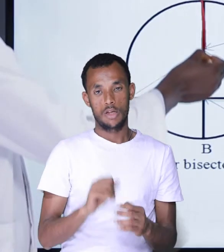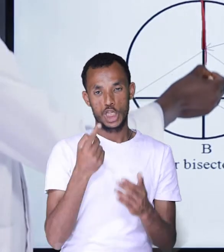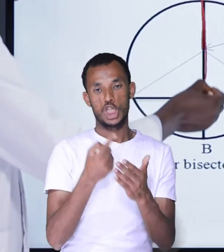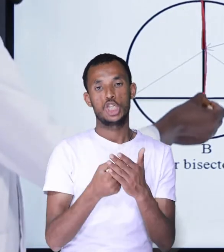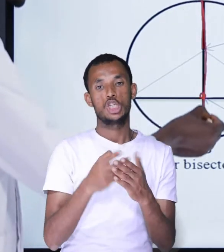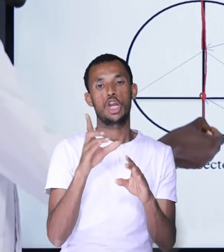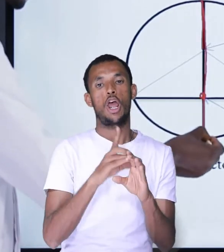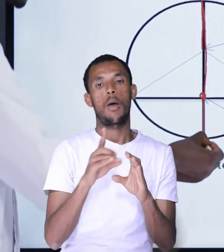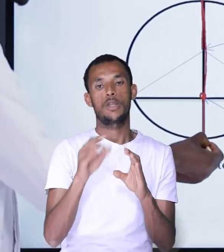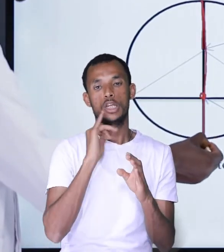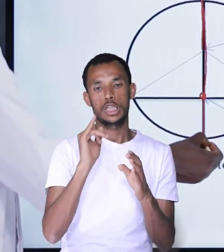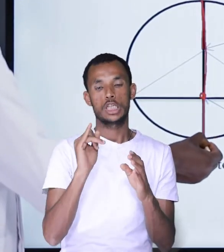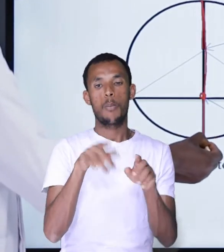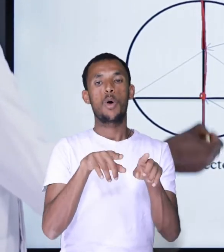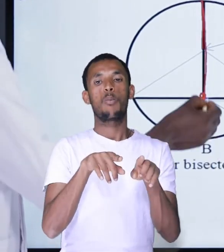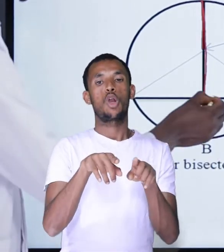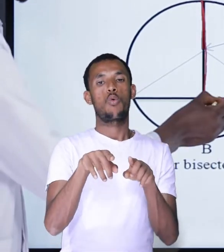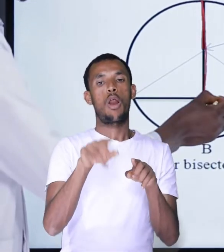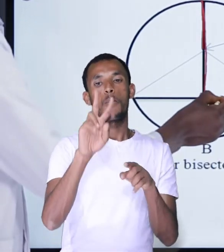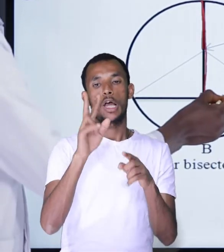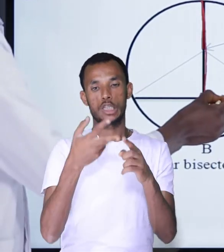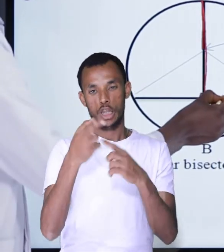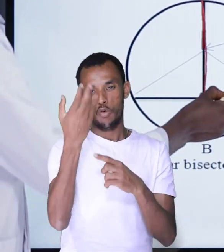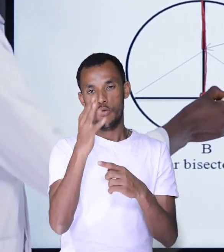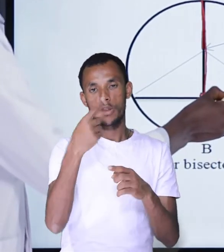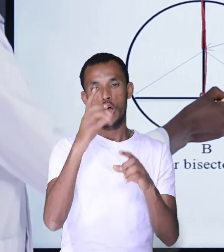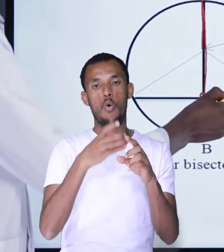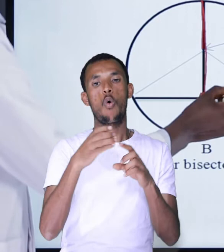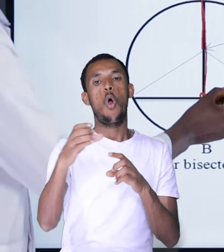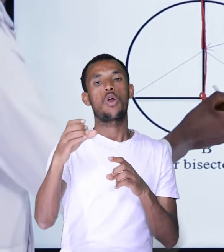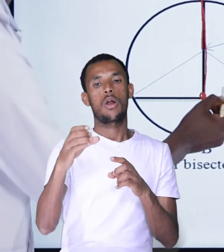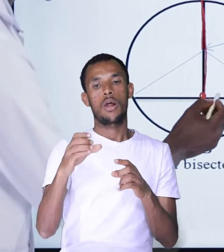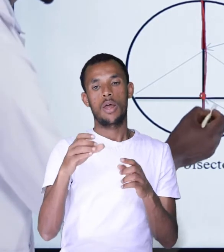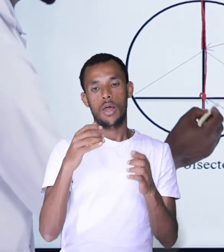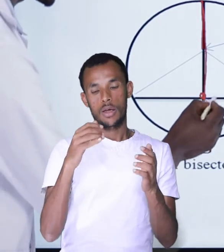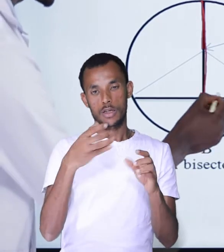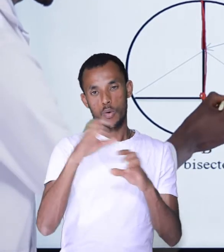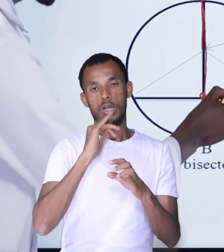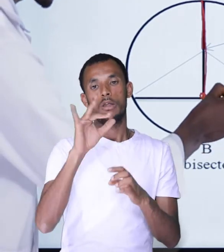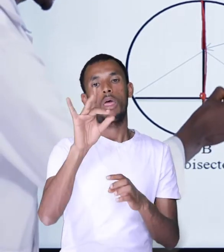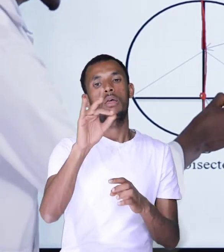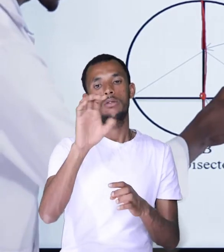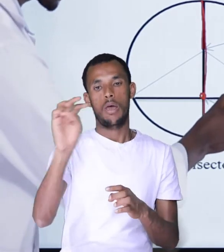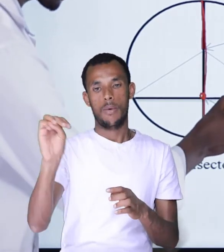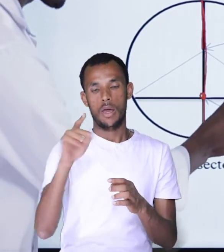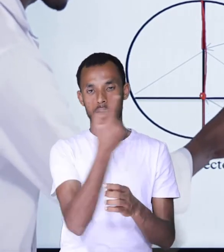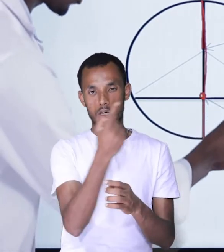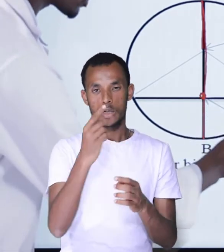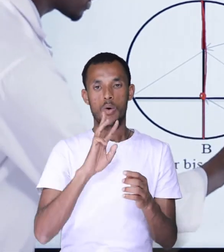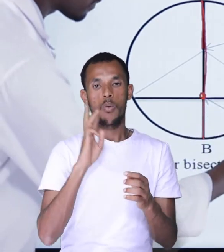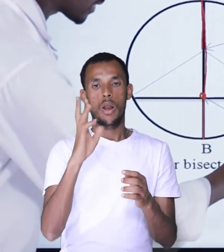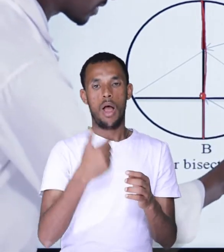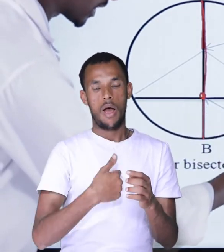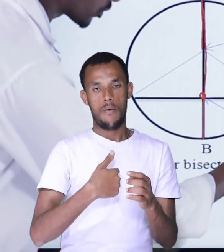this diameter is a perpendicular bisector of the chord. Since the chord is 8 centimeter, each will have